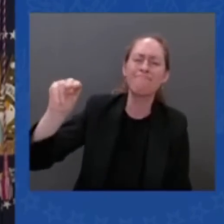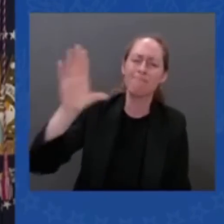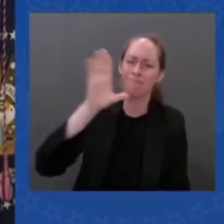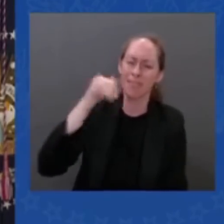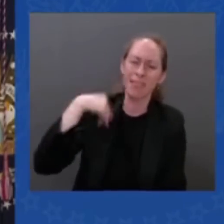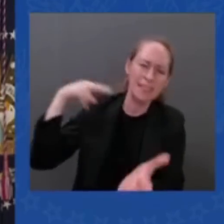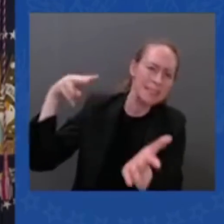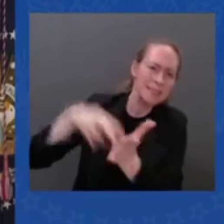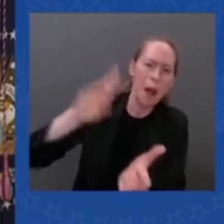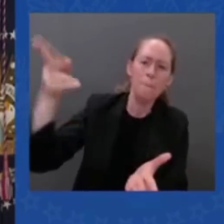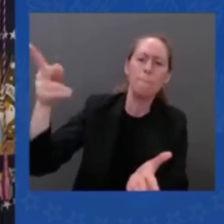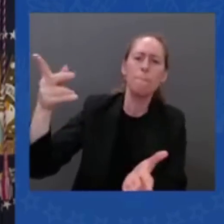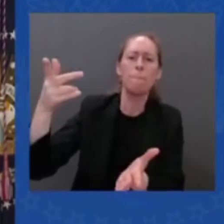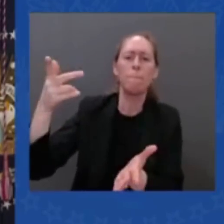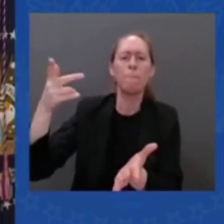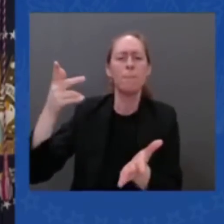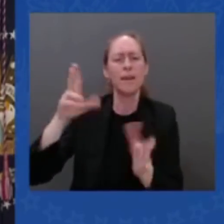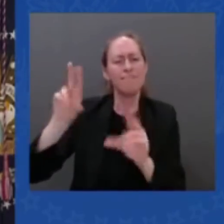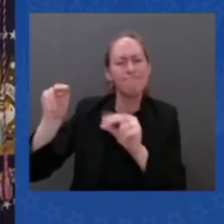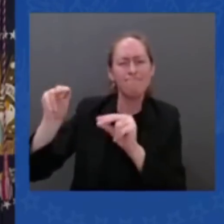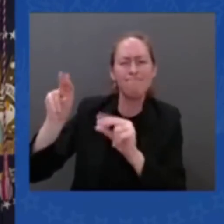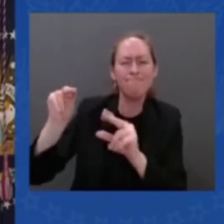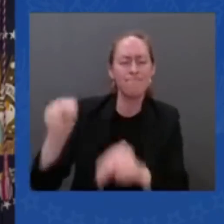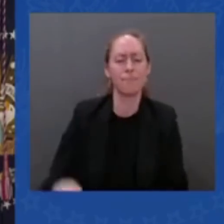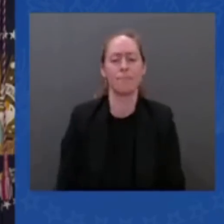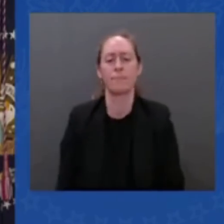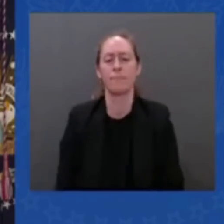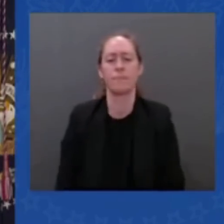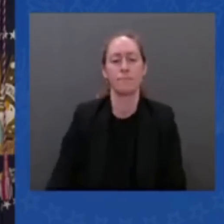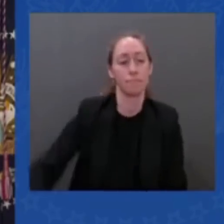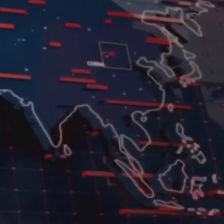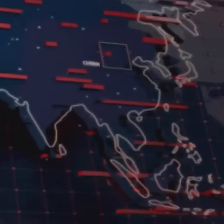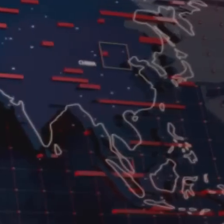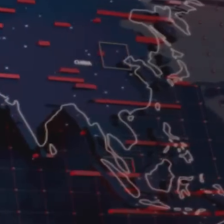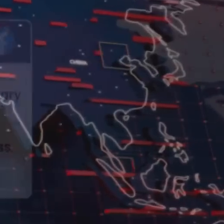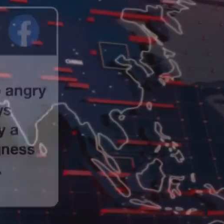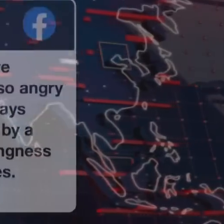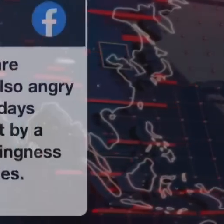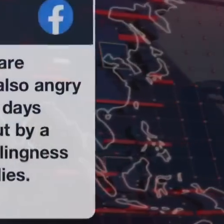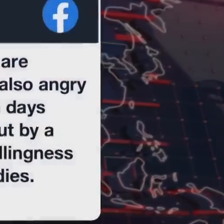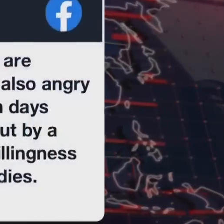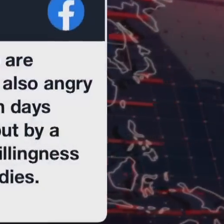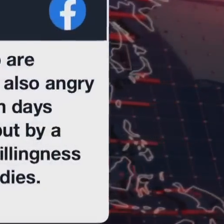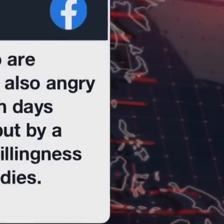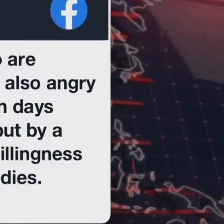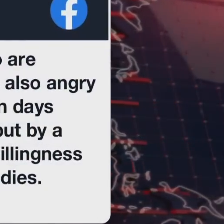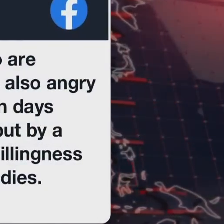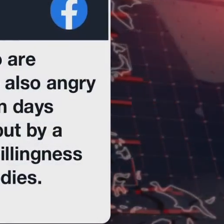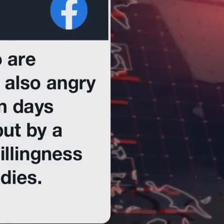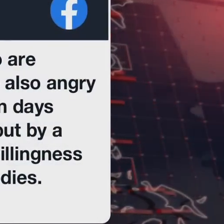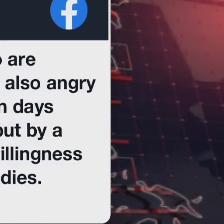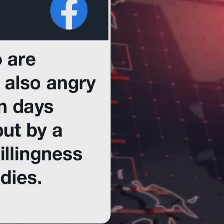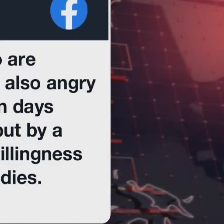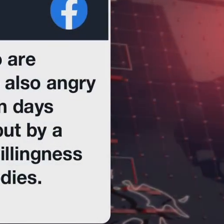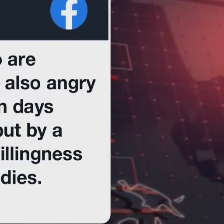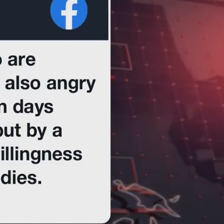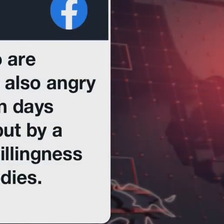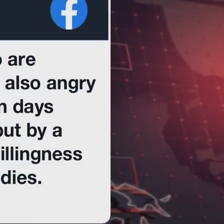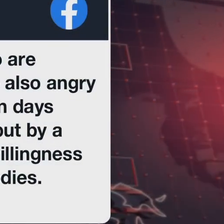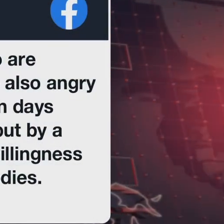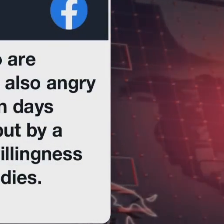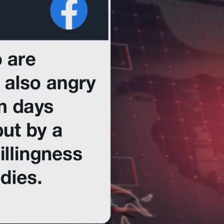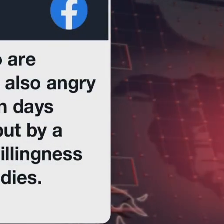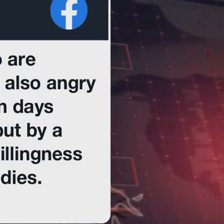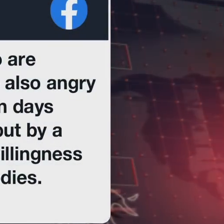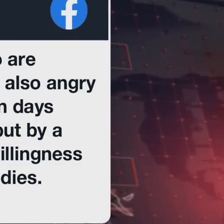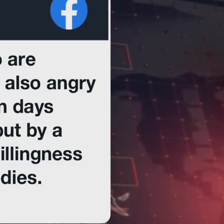to every elected official in this country, it's time to act. Other prominent Democrats also speaking up on the need for stricter gun